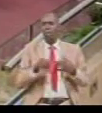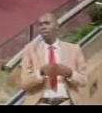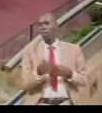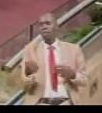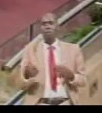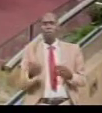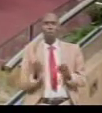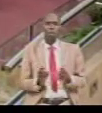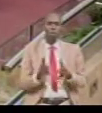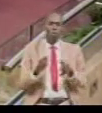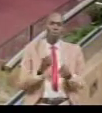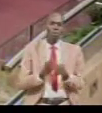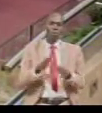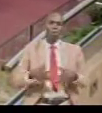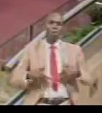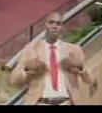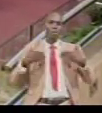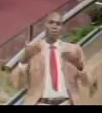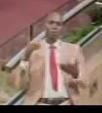life anymore.